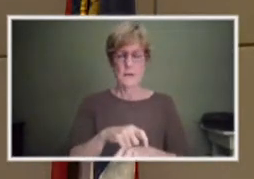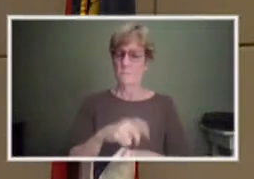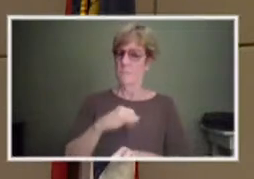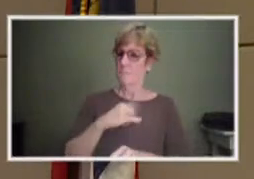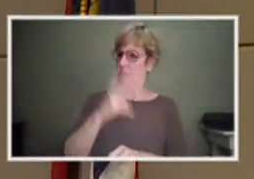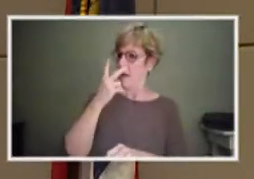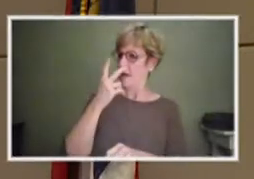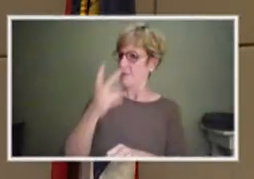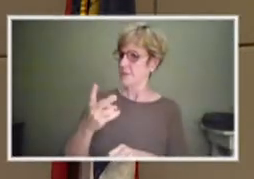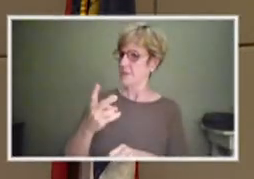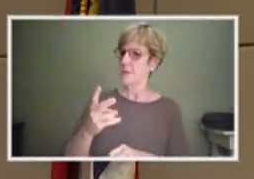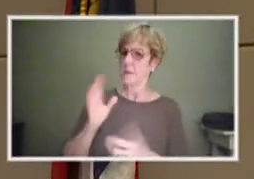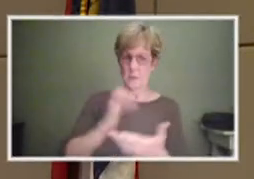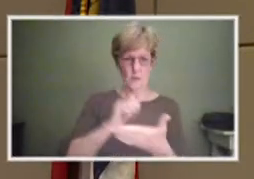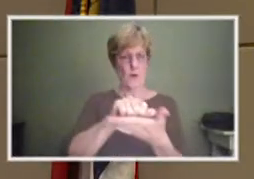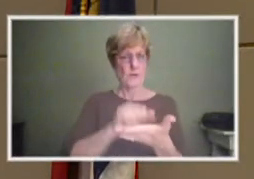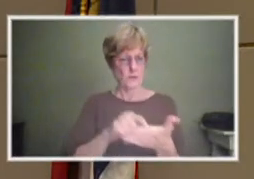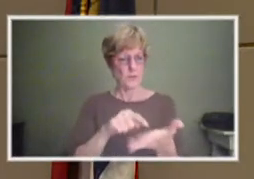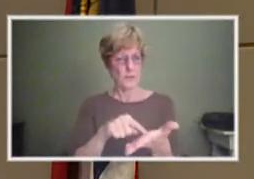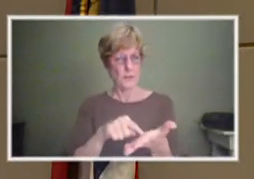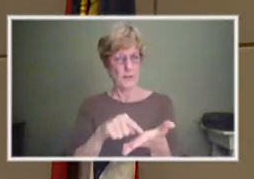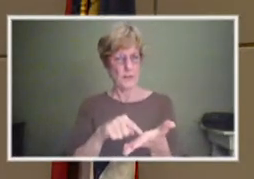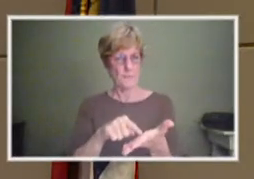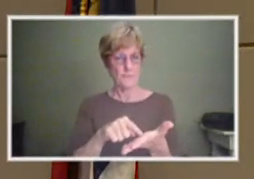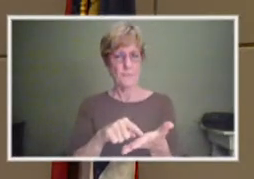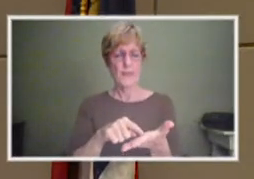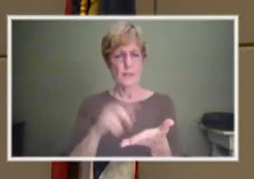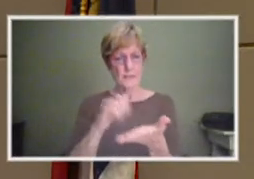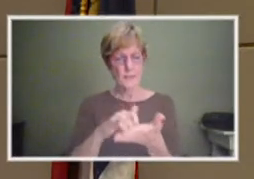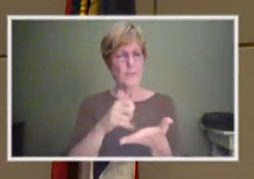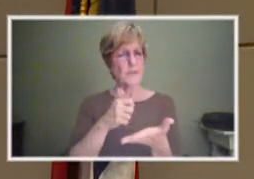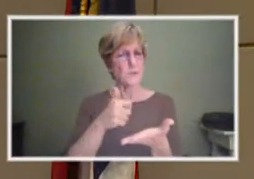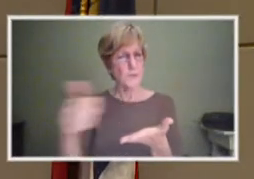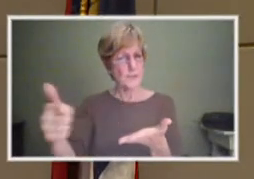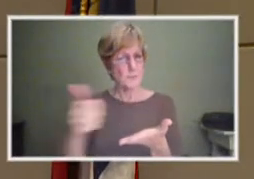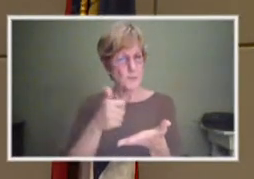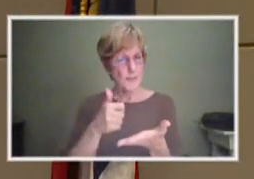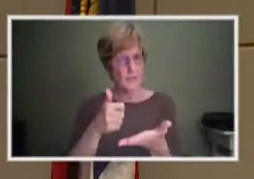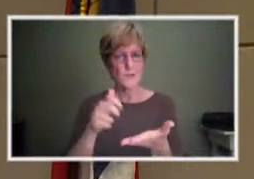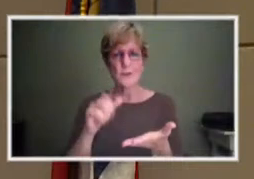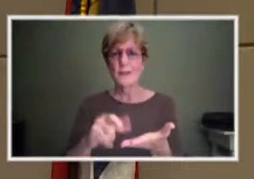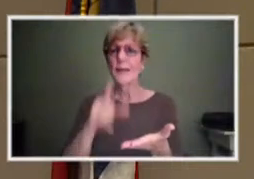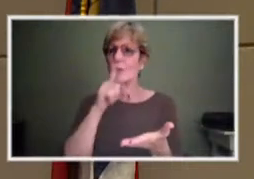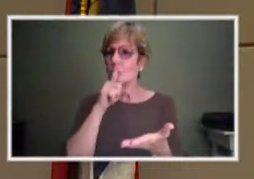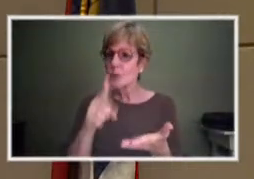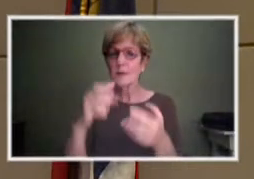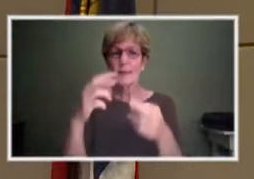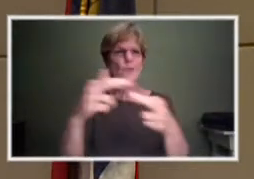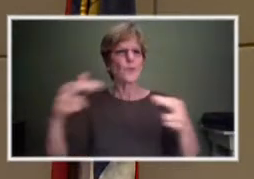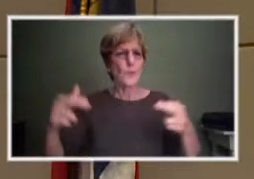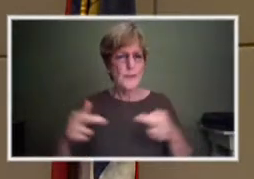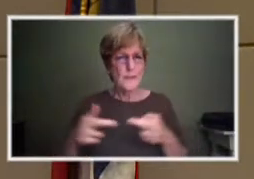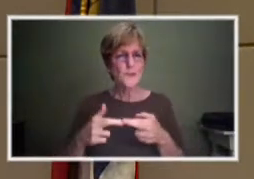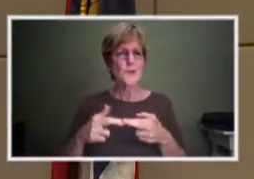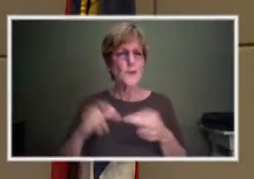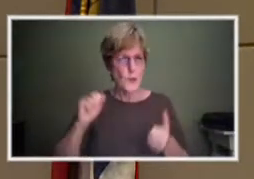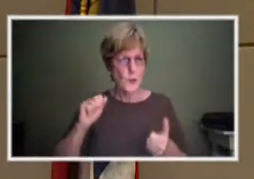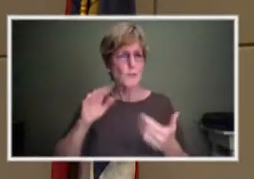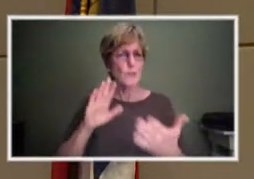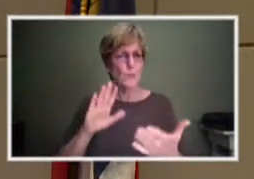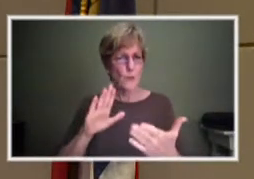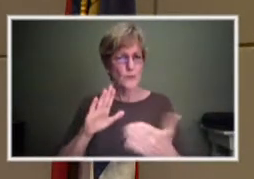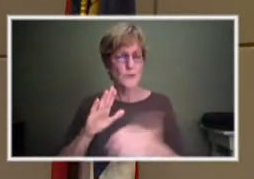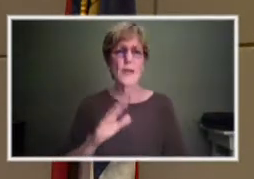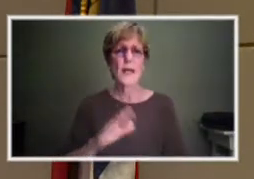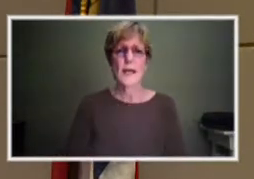our agenda an item that is transportation related that is truly a regional approach. So I